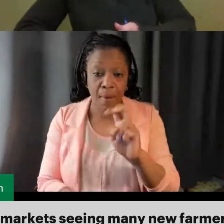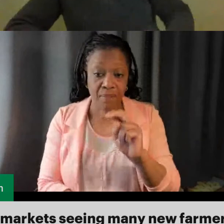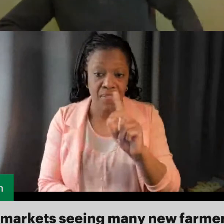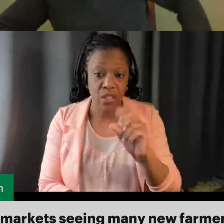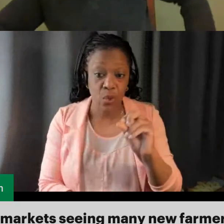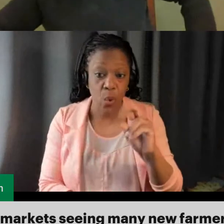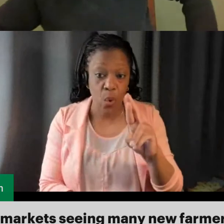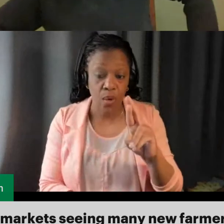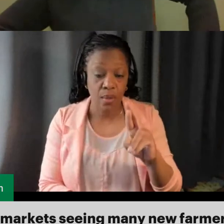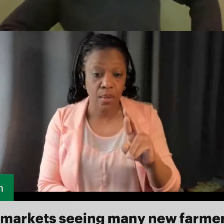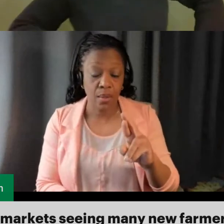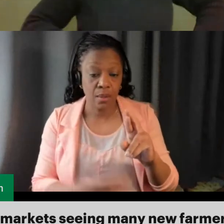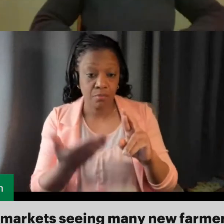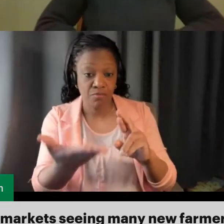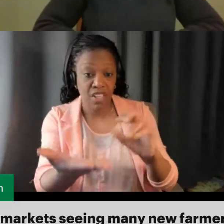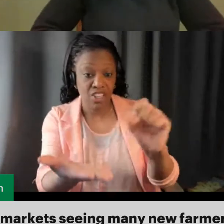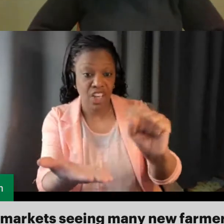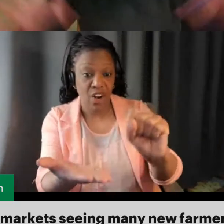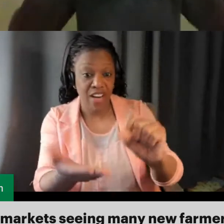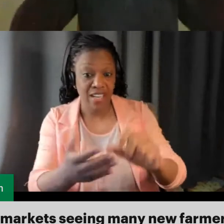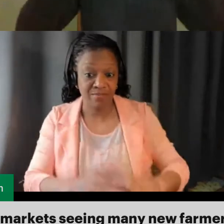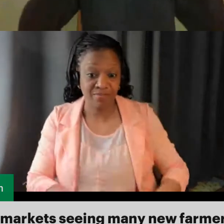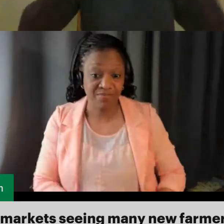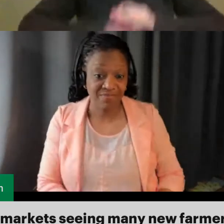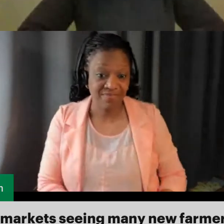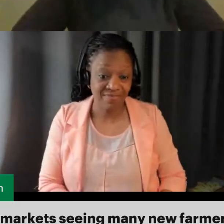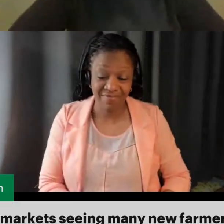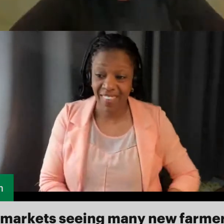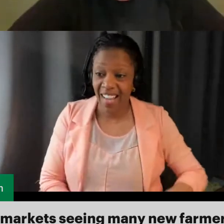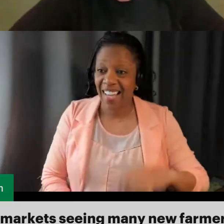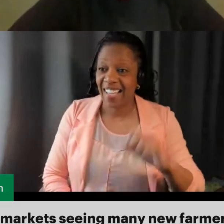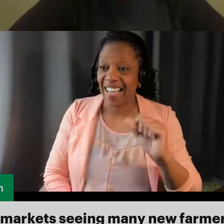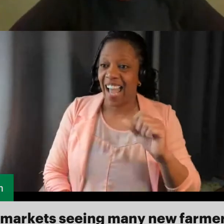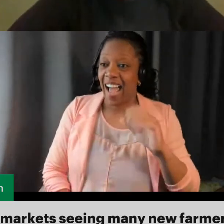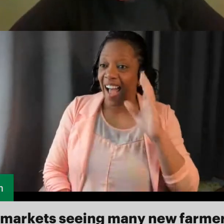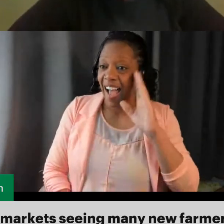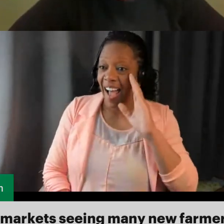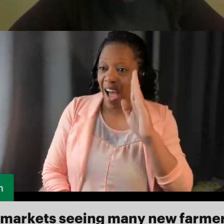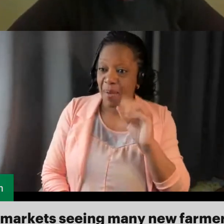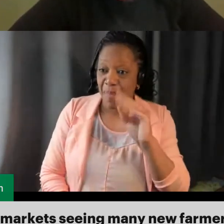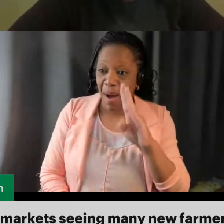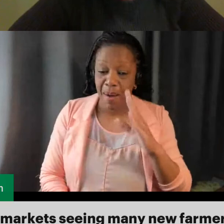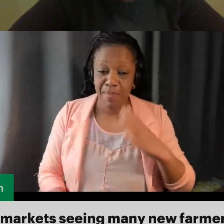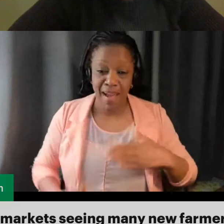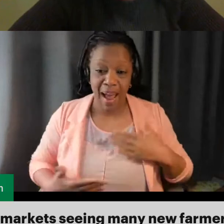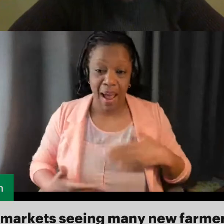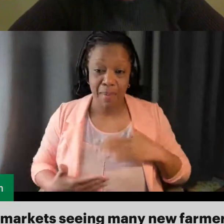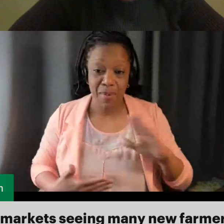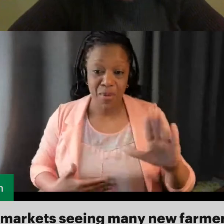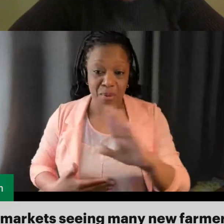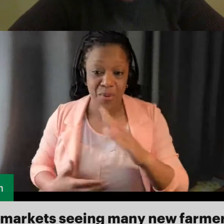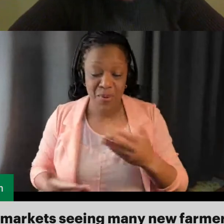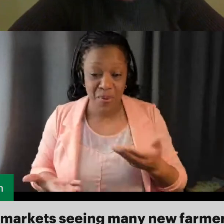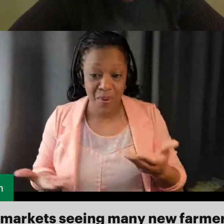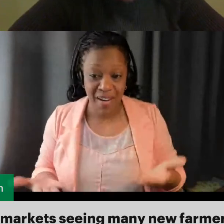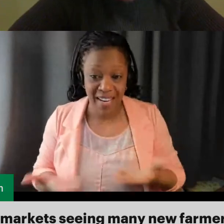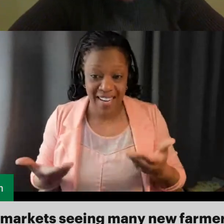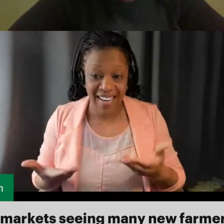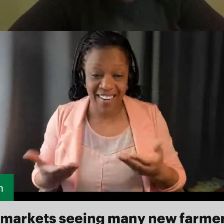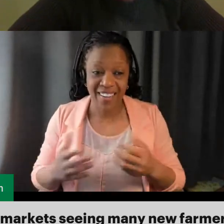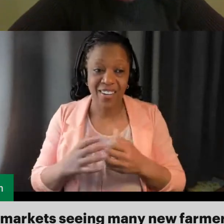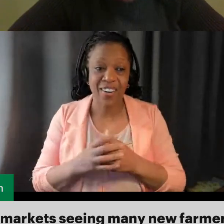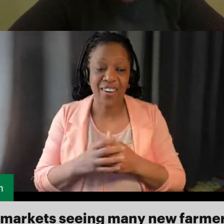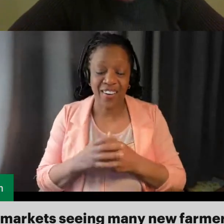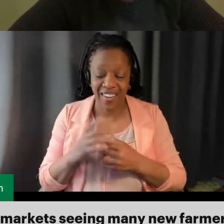one? Hi, Bob. Glad you're here. And yeah, great question. And I think you know the answer, but thanks for teeing us up